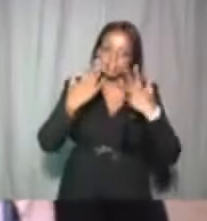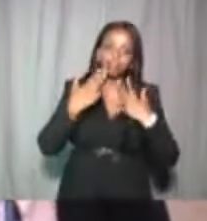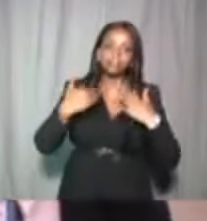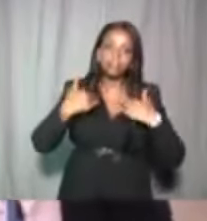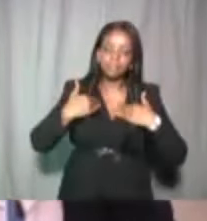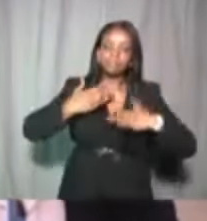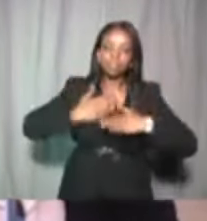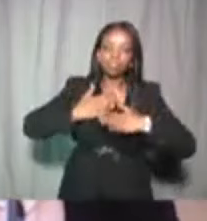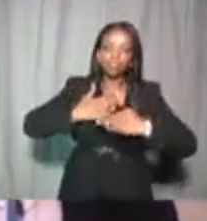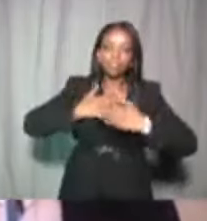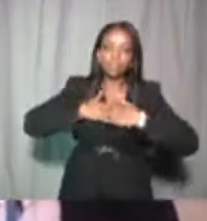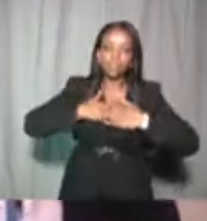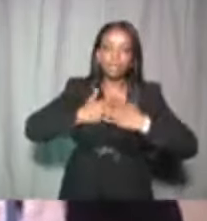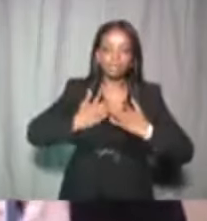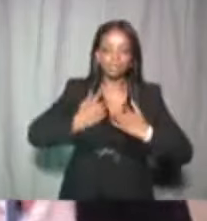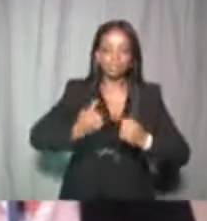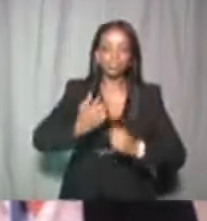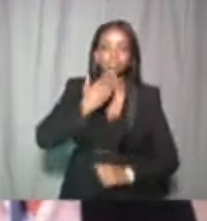my job, please.